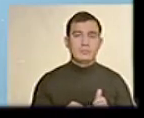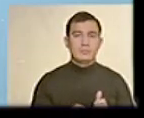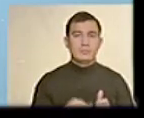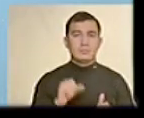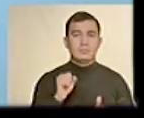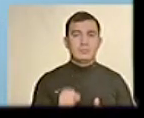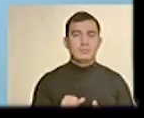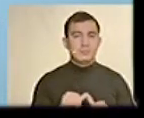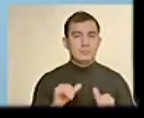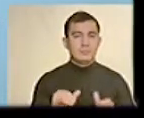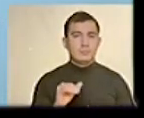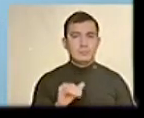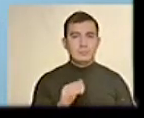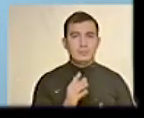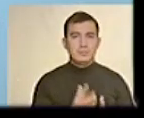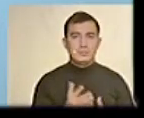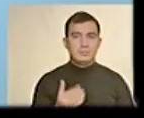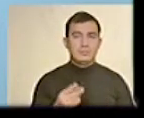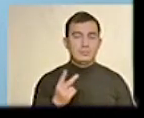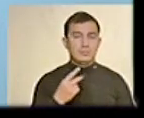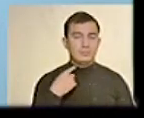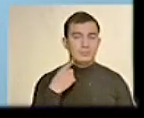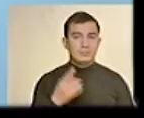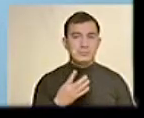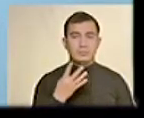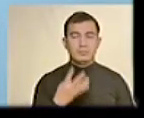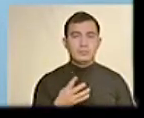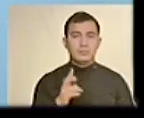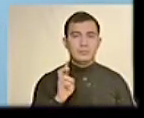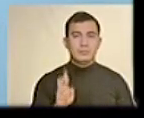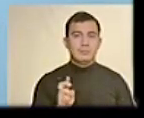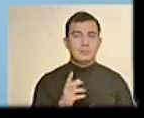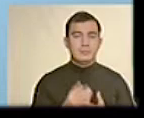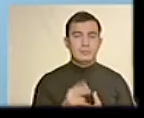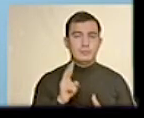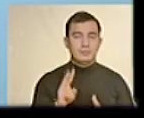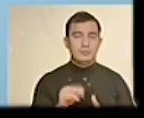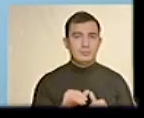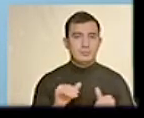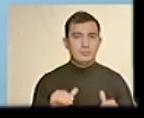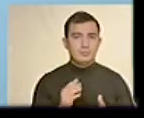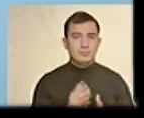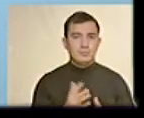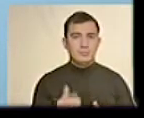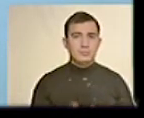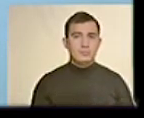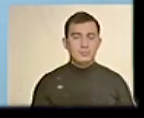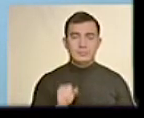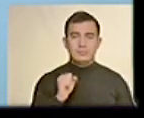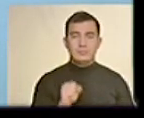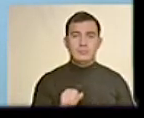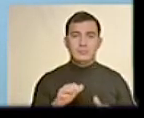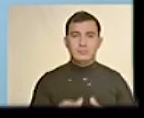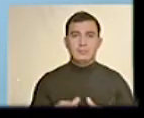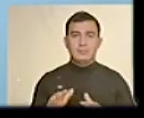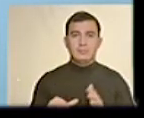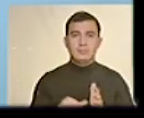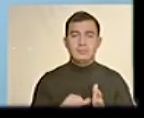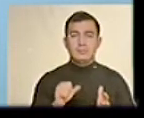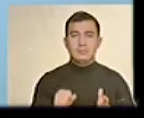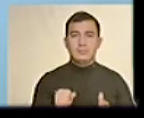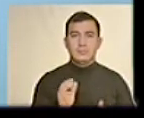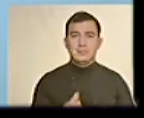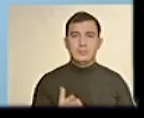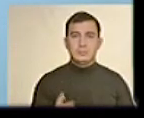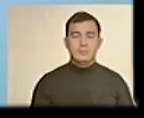ko'paytmasi turibdi. İkinci sonumuzun o'rnida 4 b'ning ko'paytmasi turibdi. Demak, a'ni o'rnida biz 6 a'ni yozamiz,